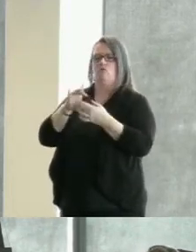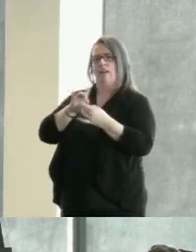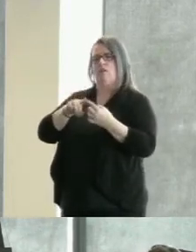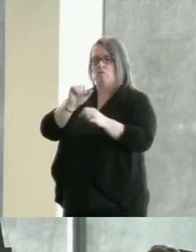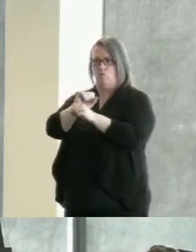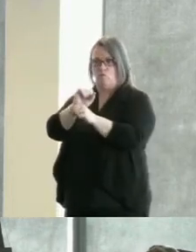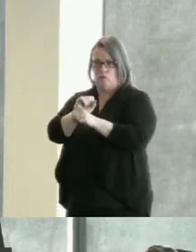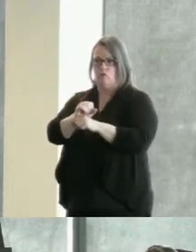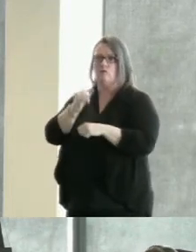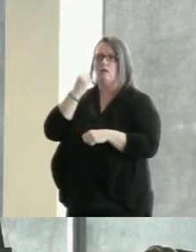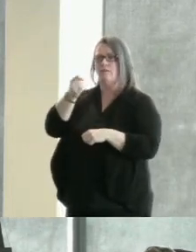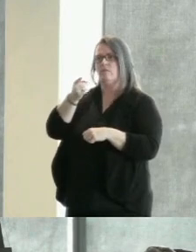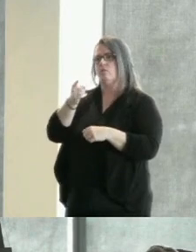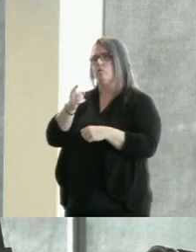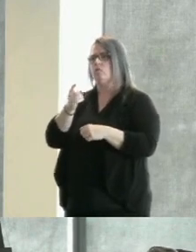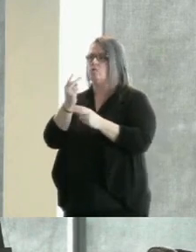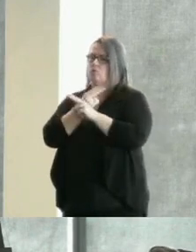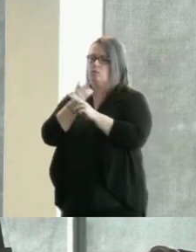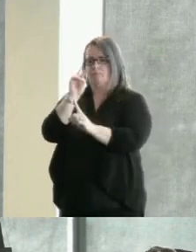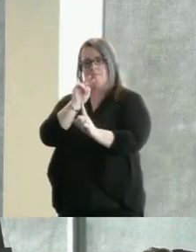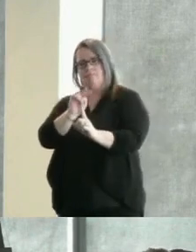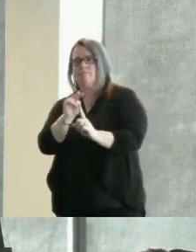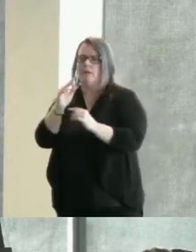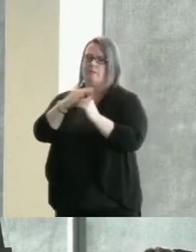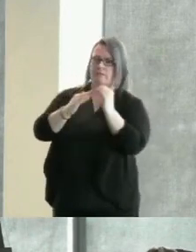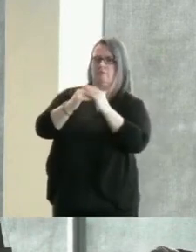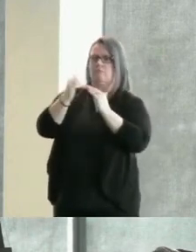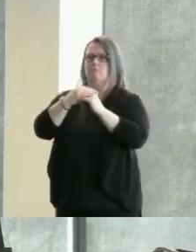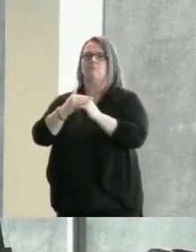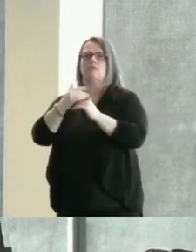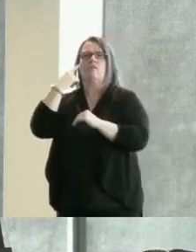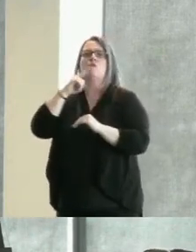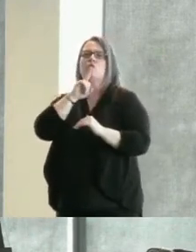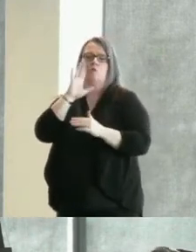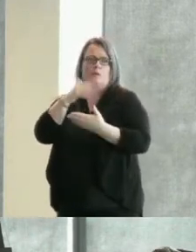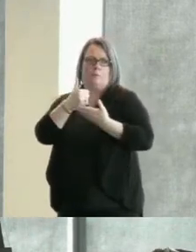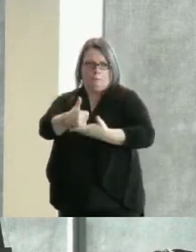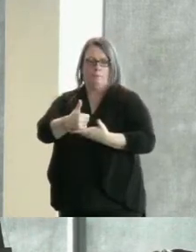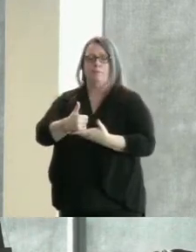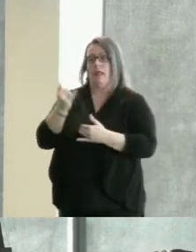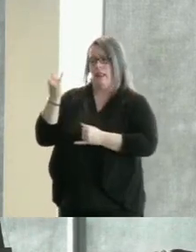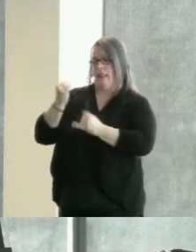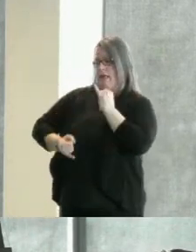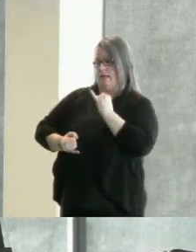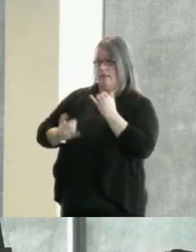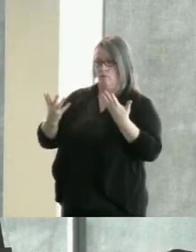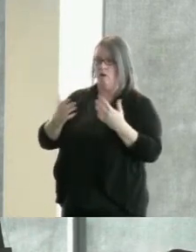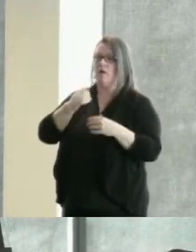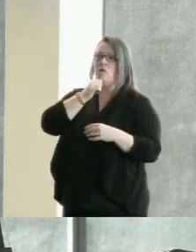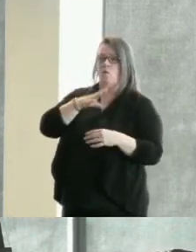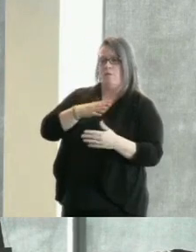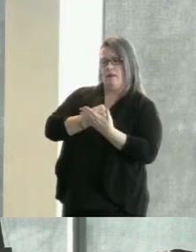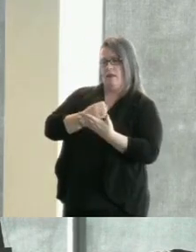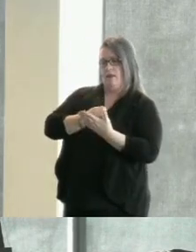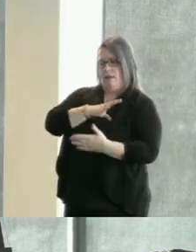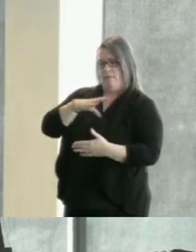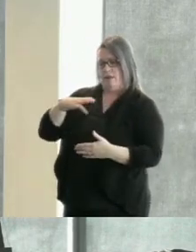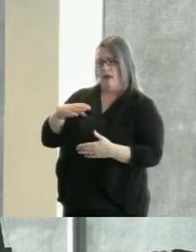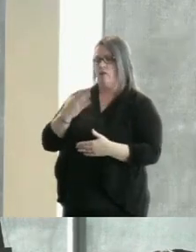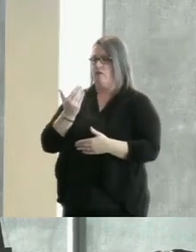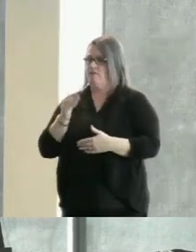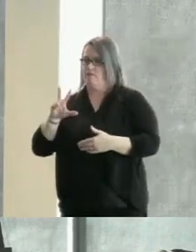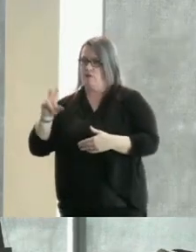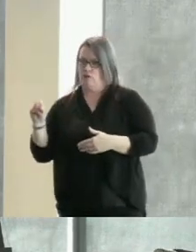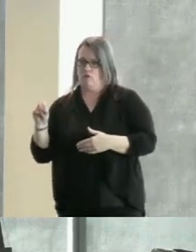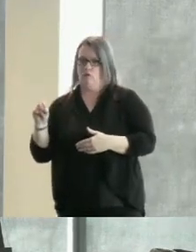you're looking through an intersectional lens, I'm sure that'll be very helpful. And then finally, we have our Women's Economic Council 50-30